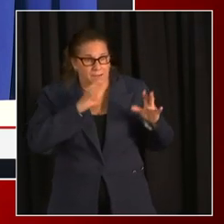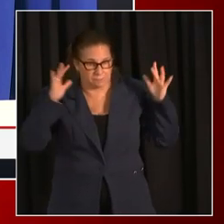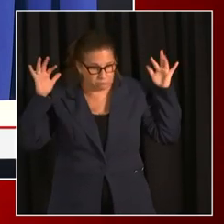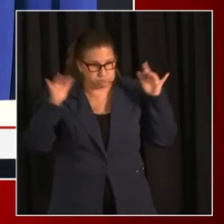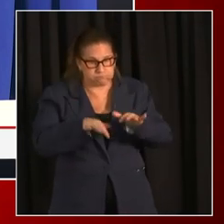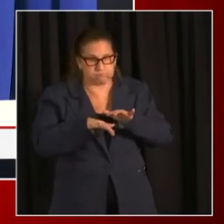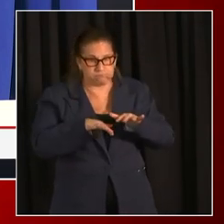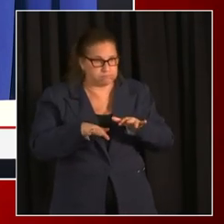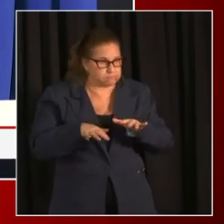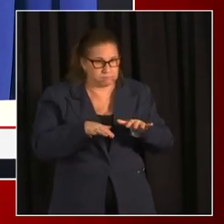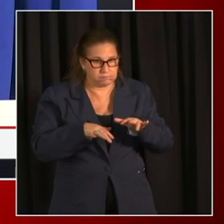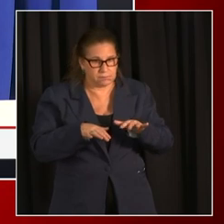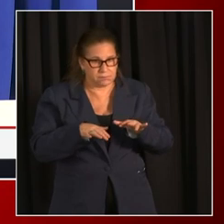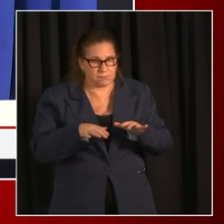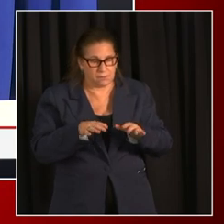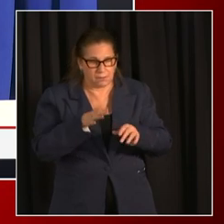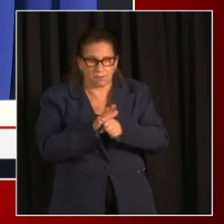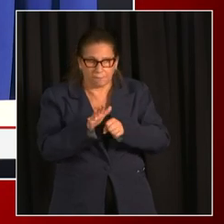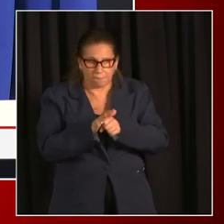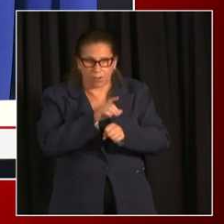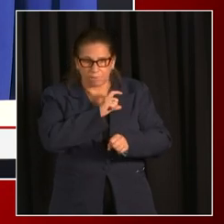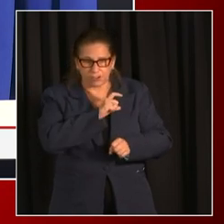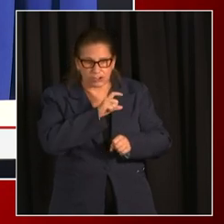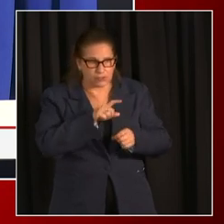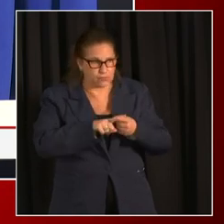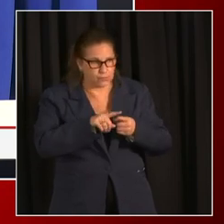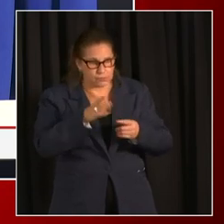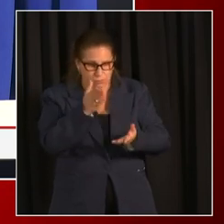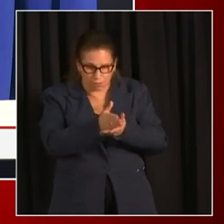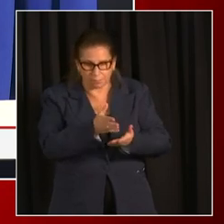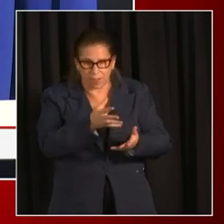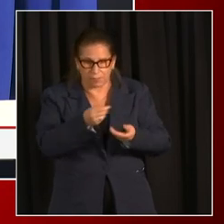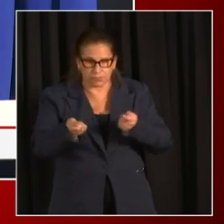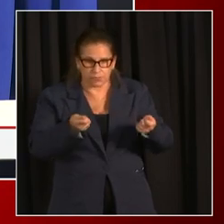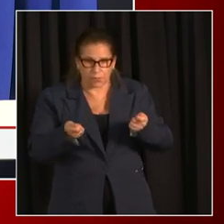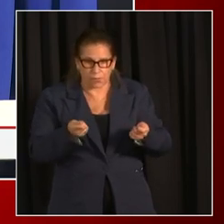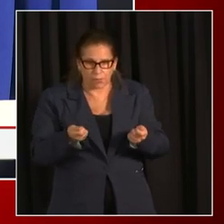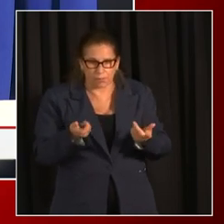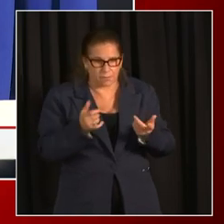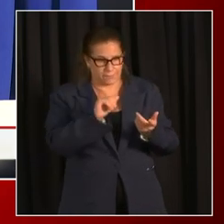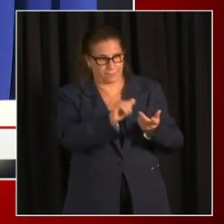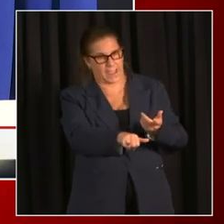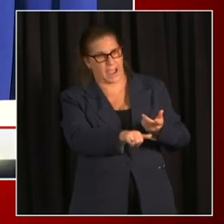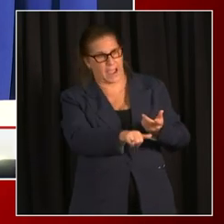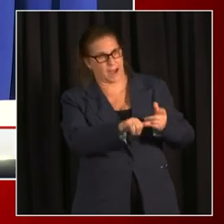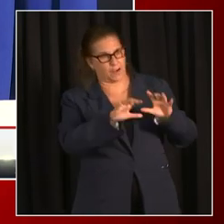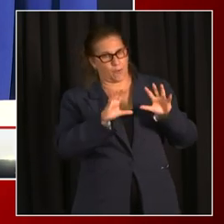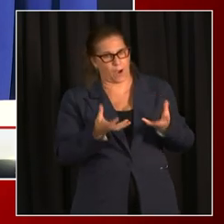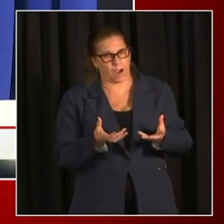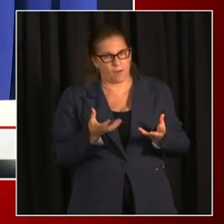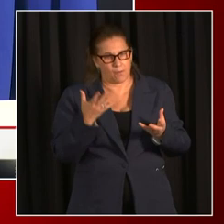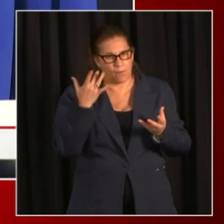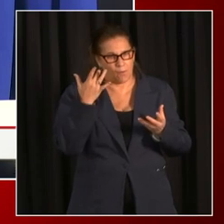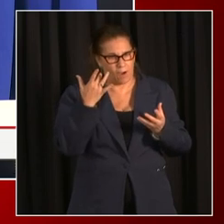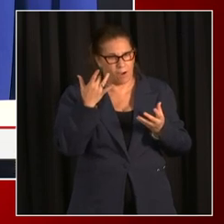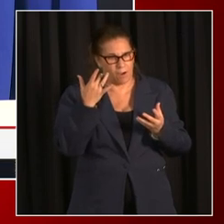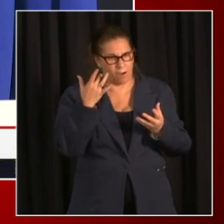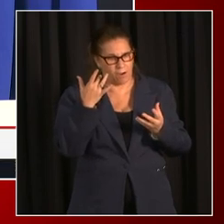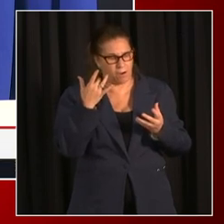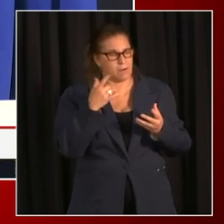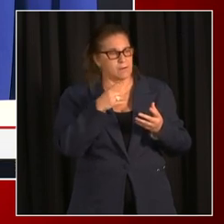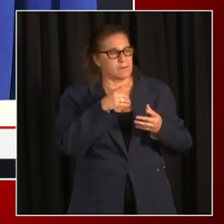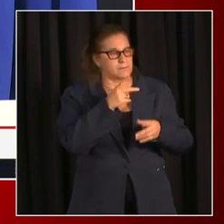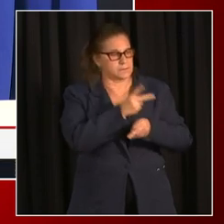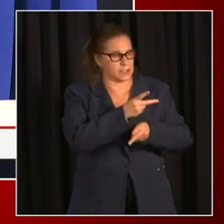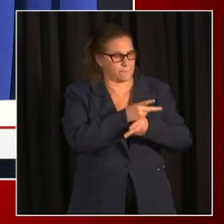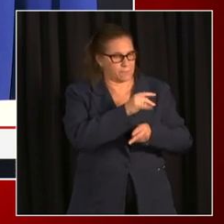enough officers deployed to surround, control, and eliminate the crowd. So I'm wondering why in one respect, in one part of the